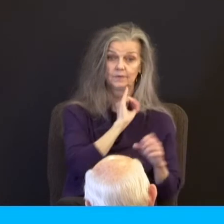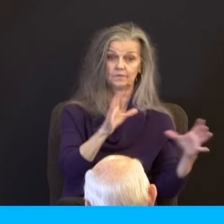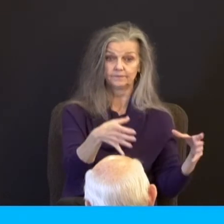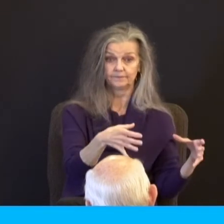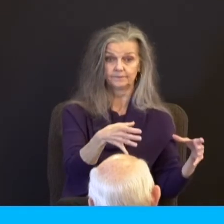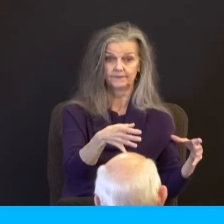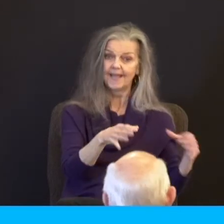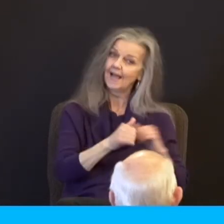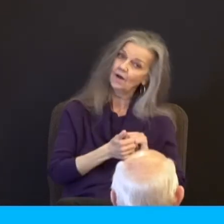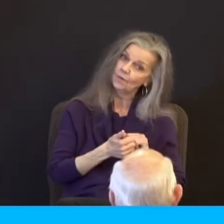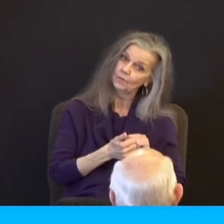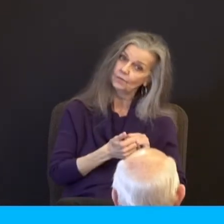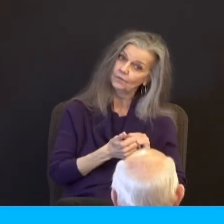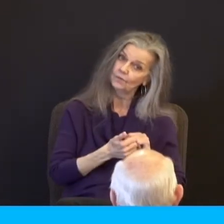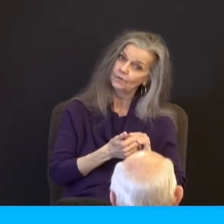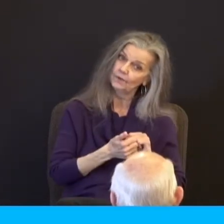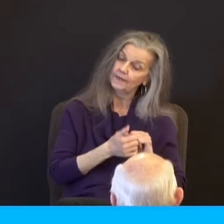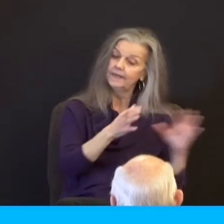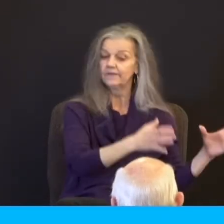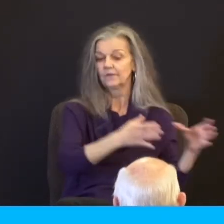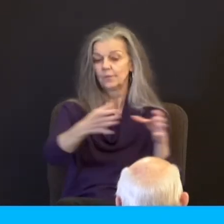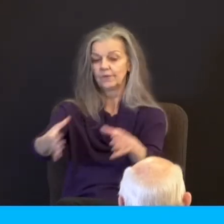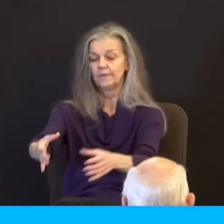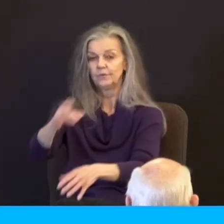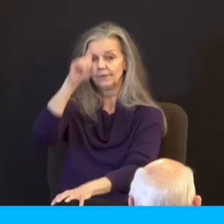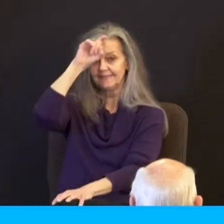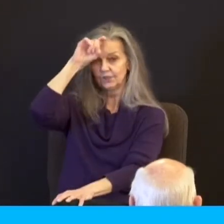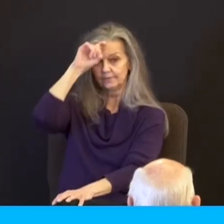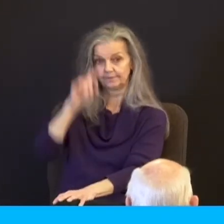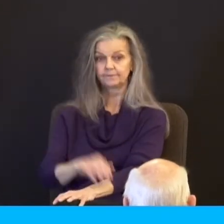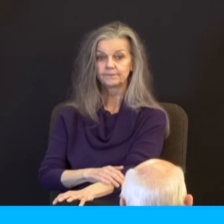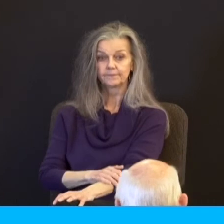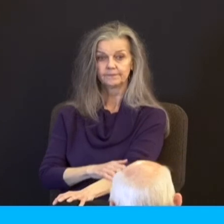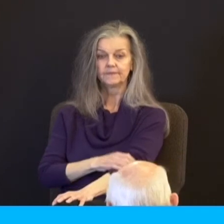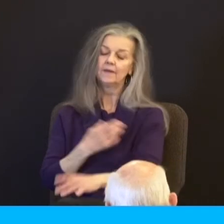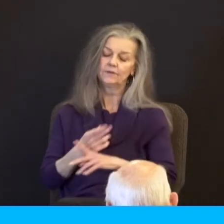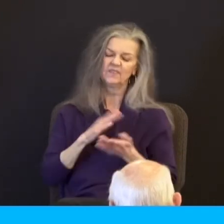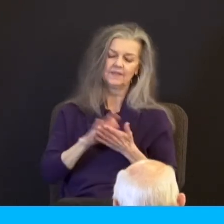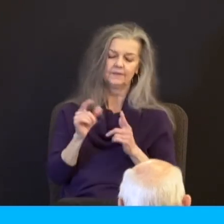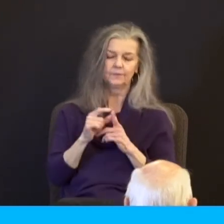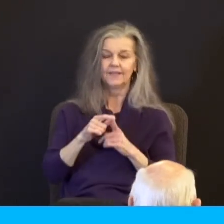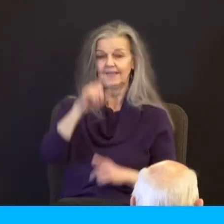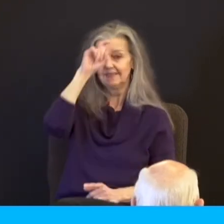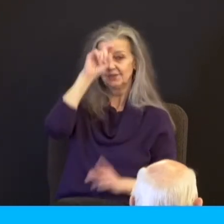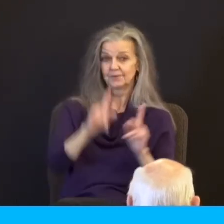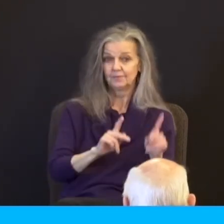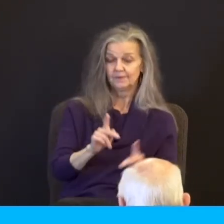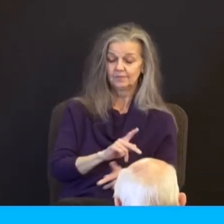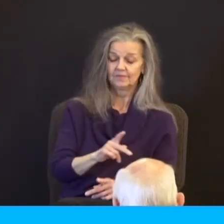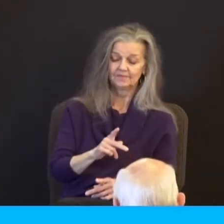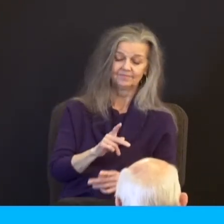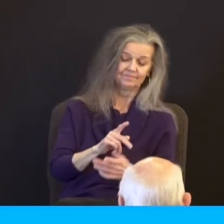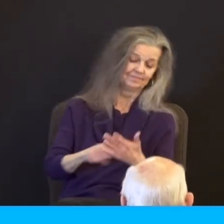And the way he's going to protect them is he's going to ultimately bring them down to Egypt. And I'll use a nice word. The Egyptians are